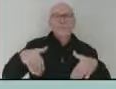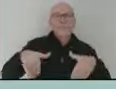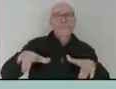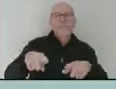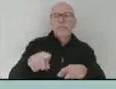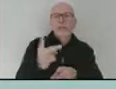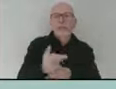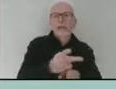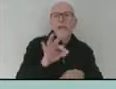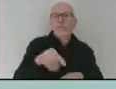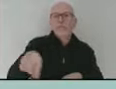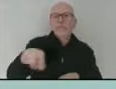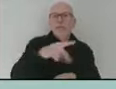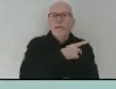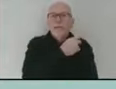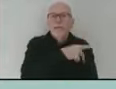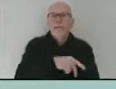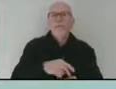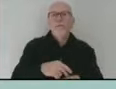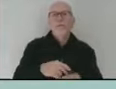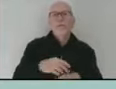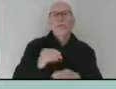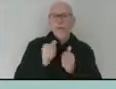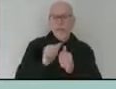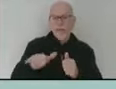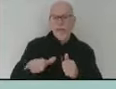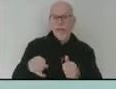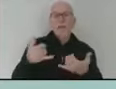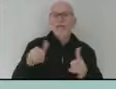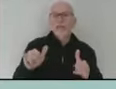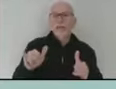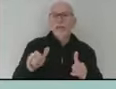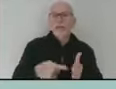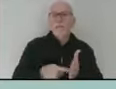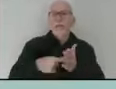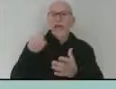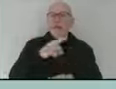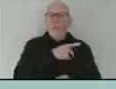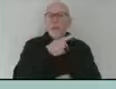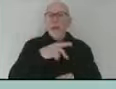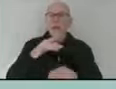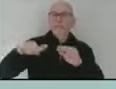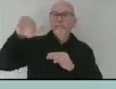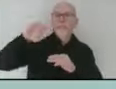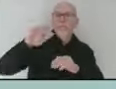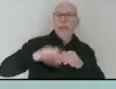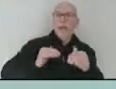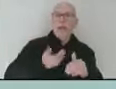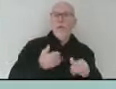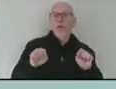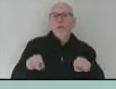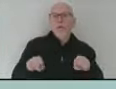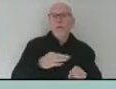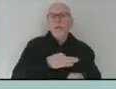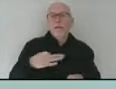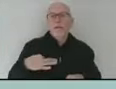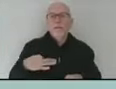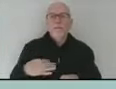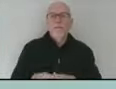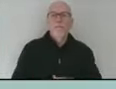for patients. And even with this deployment, the demand of patient care exceeds the staffing capacity like